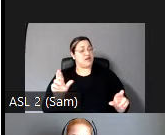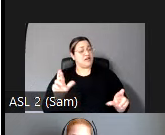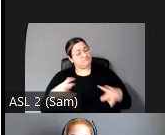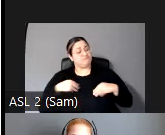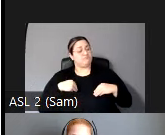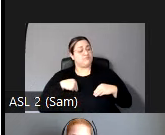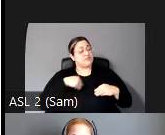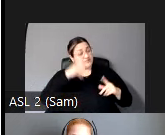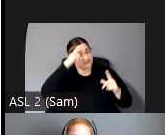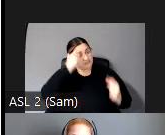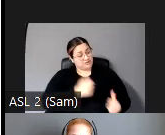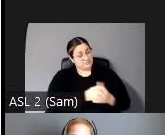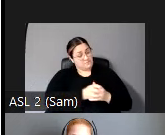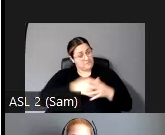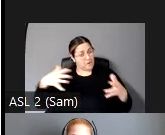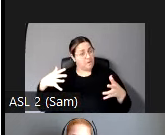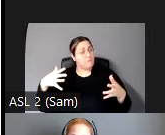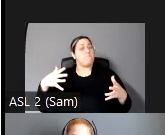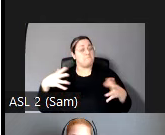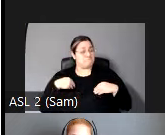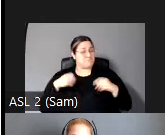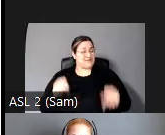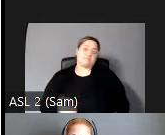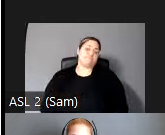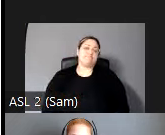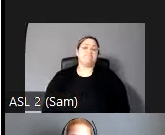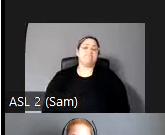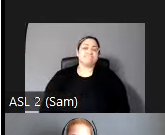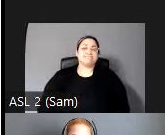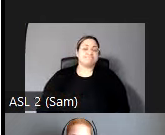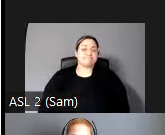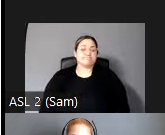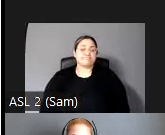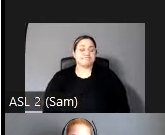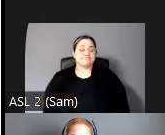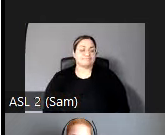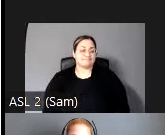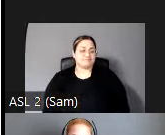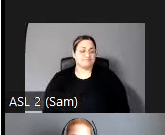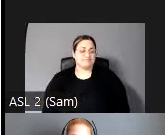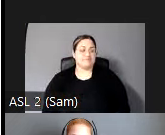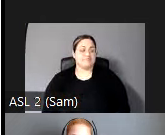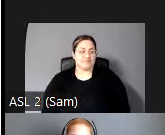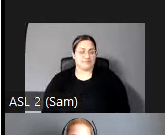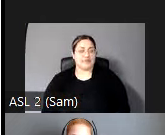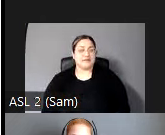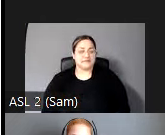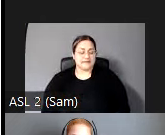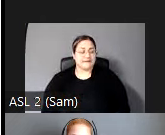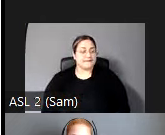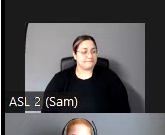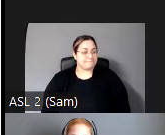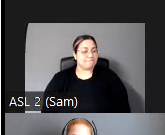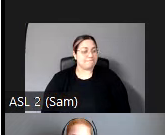So there's a couple of key asks, and I'm going to talk about some of the opportunities to move on these asks.